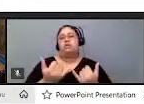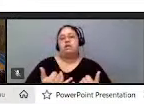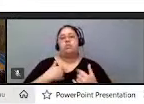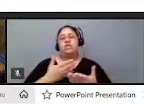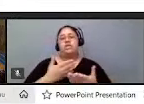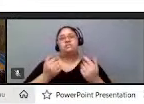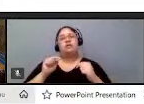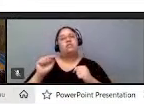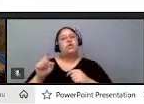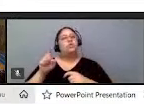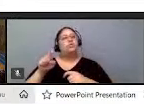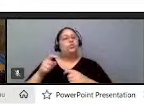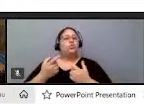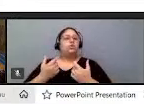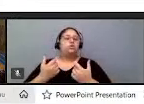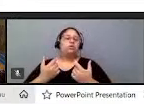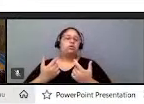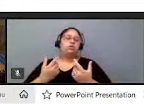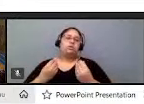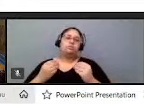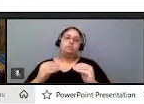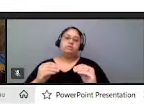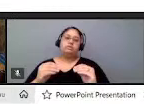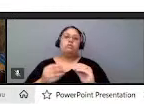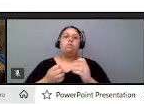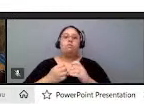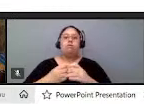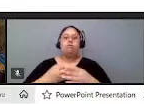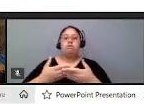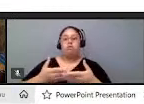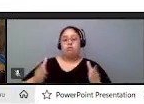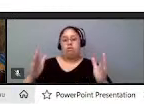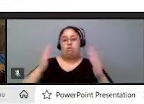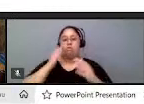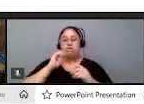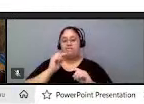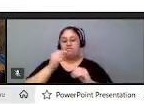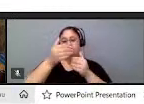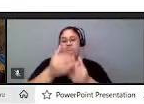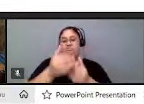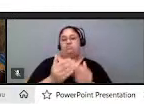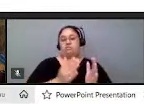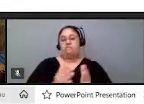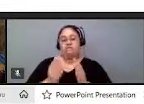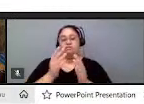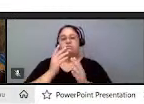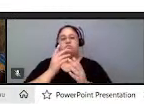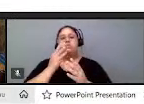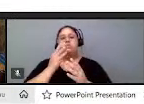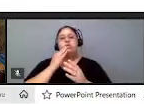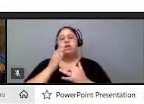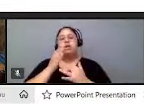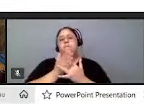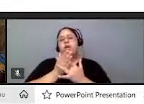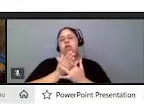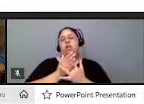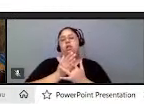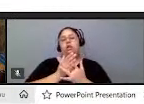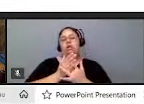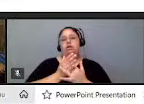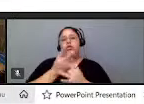they should be um oper operational the first phase of the years is indicating by mid